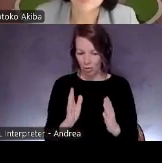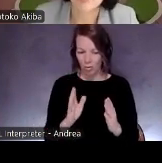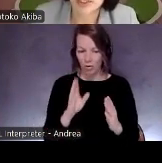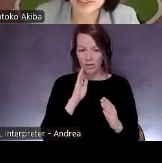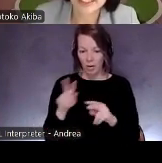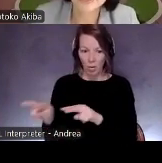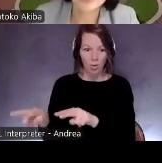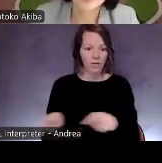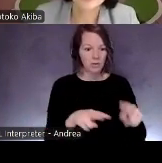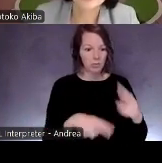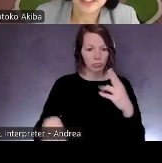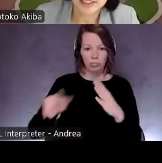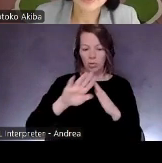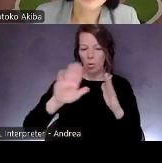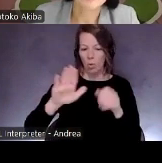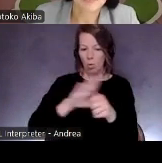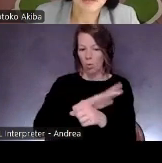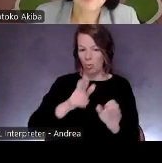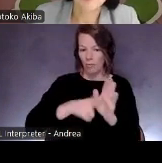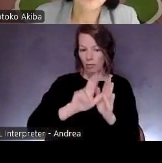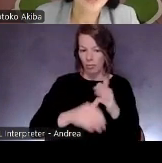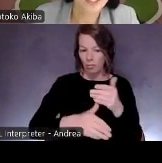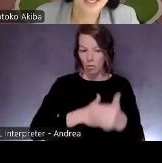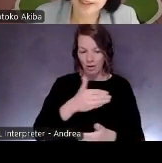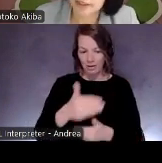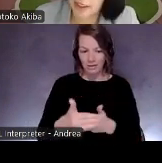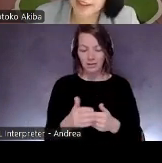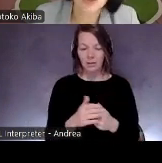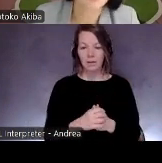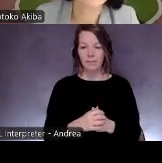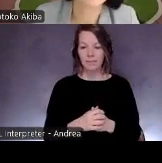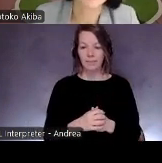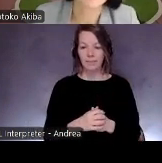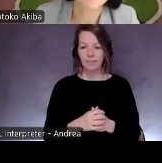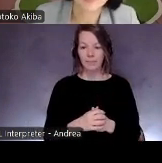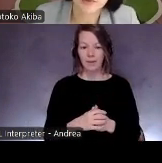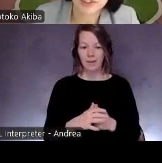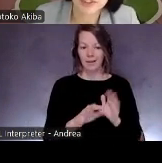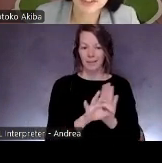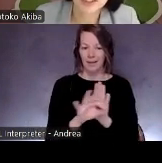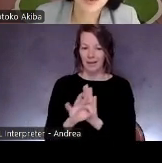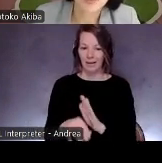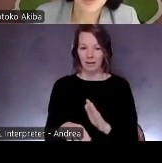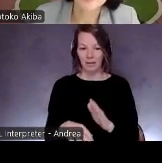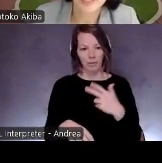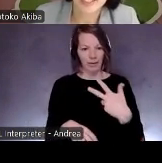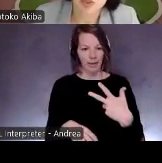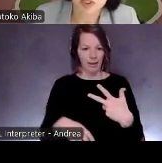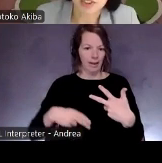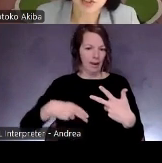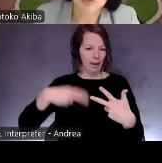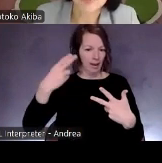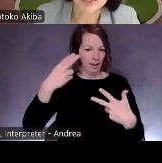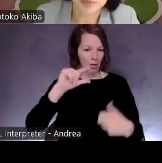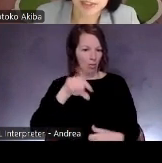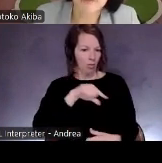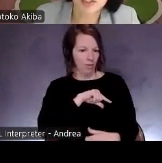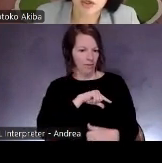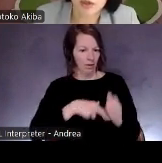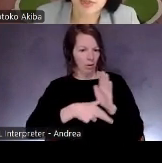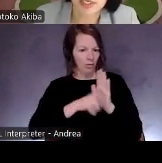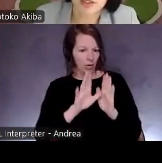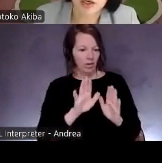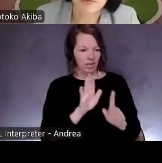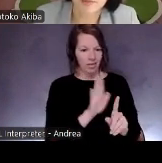entire review process, selecting the three highly qualified reviewers who are the expert of the